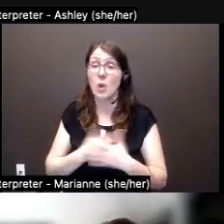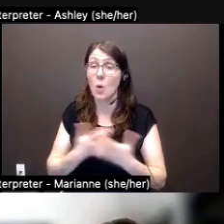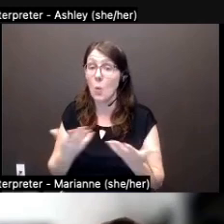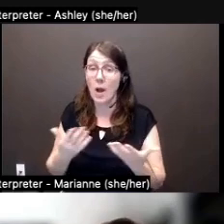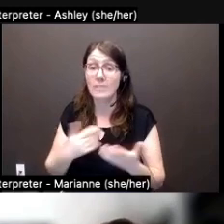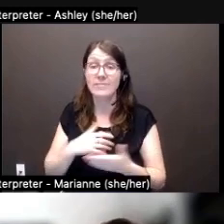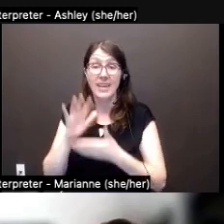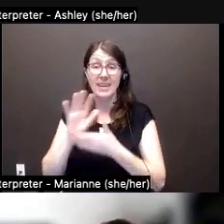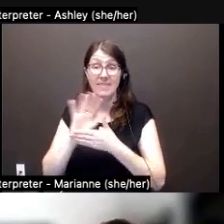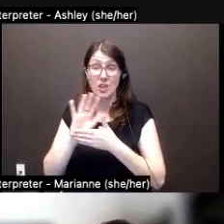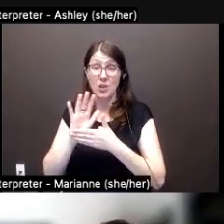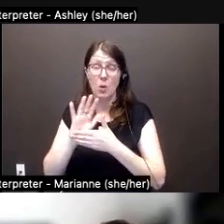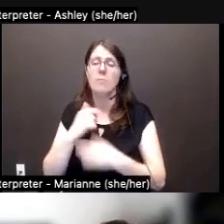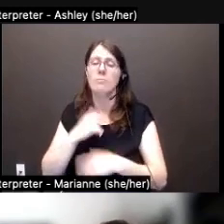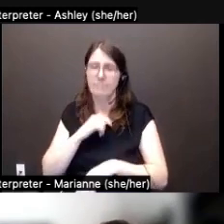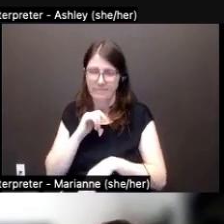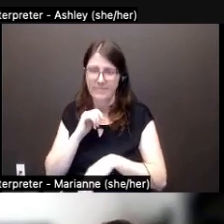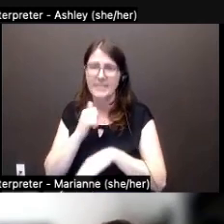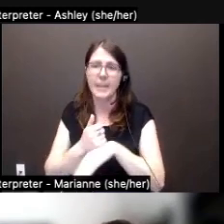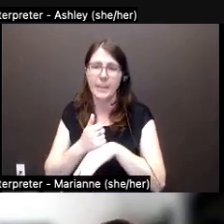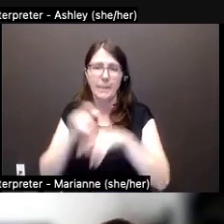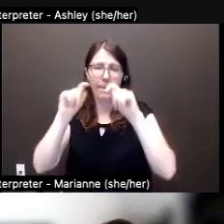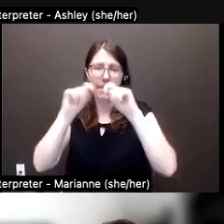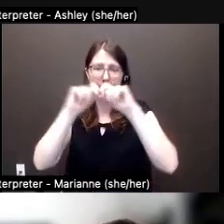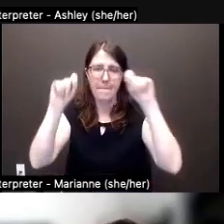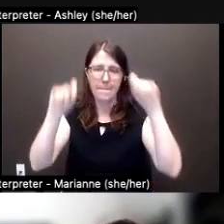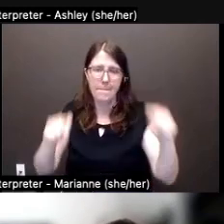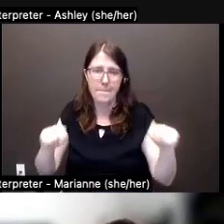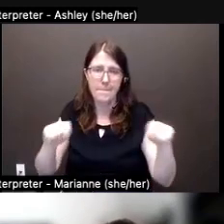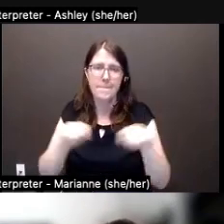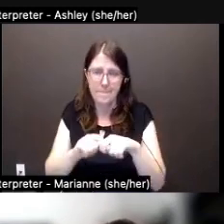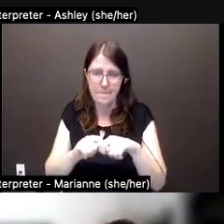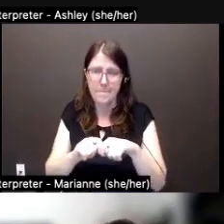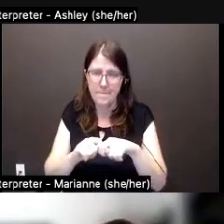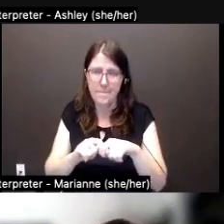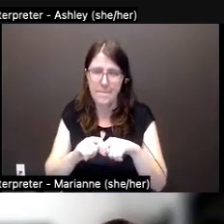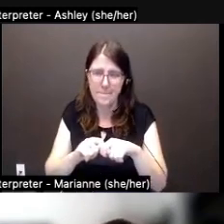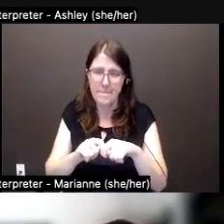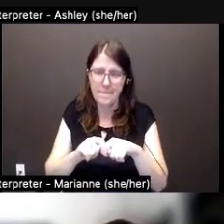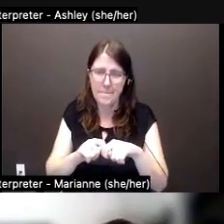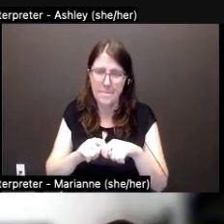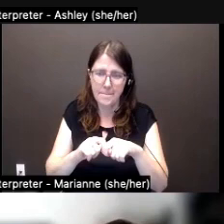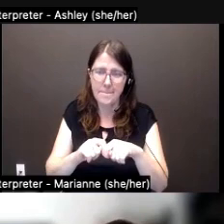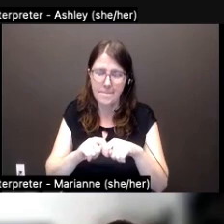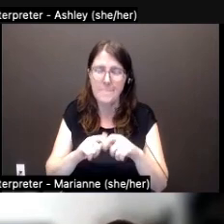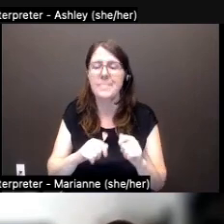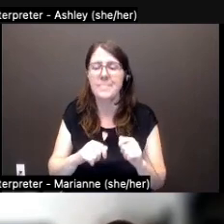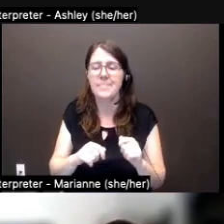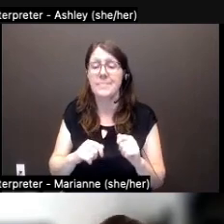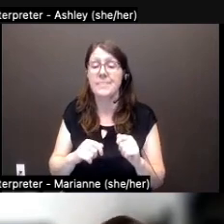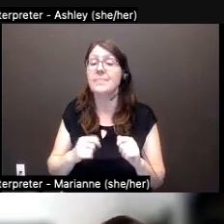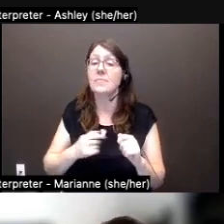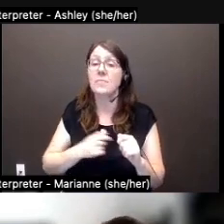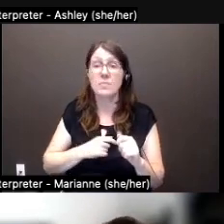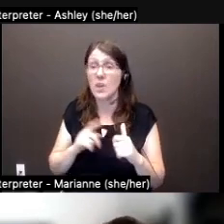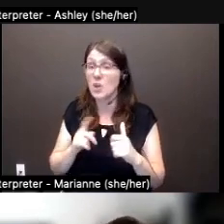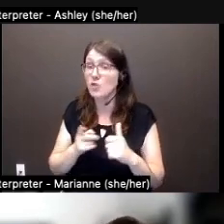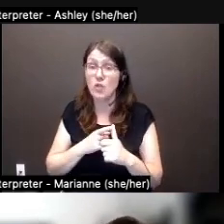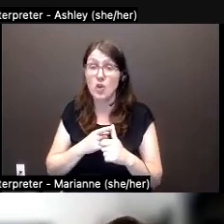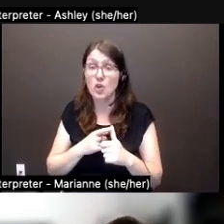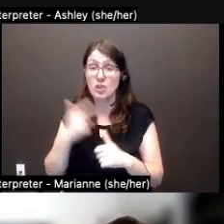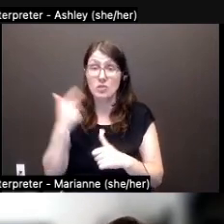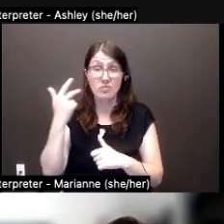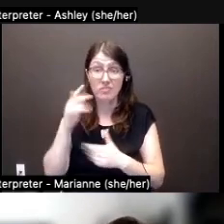I started working with the most frequently used words. So I created a